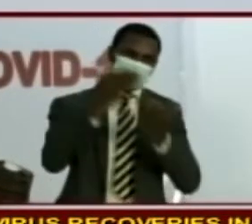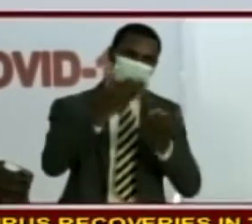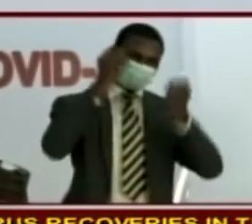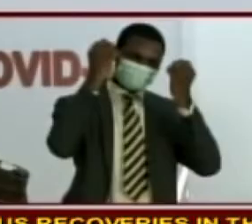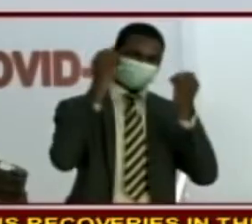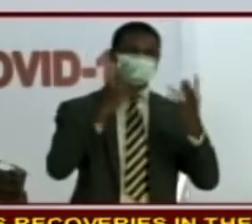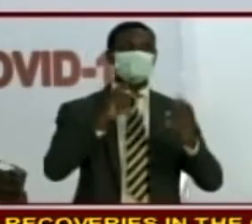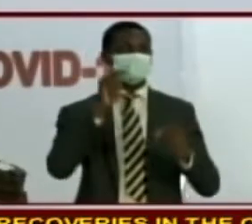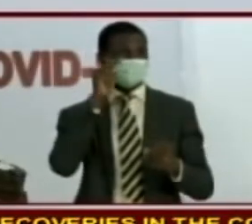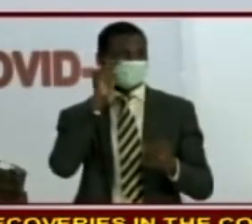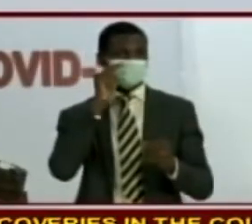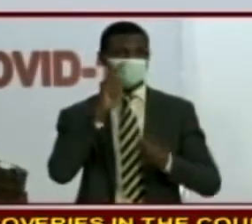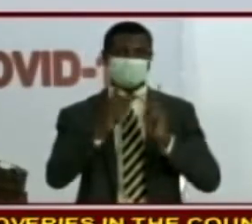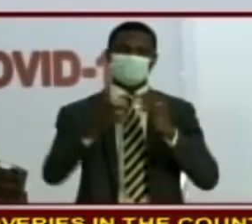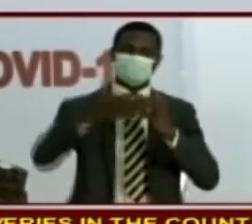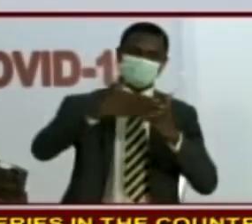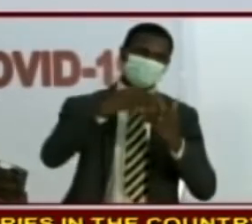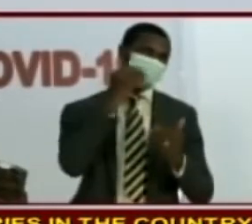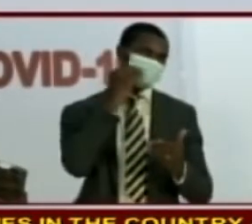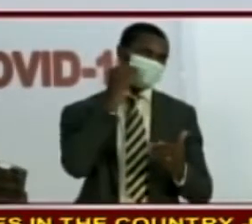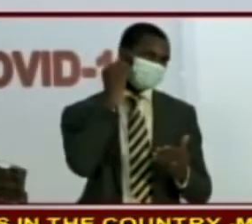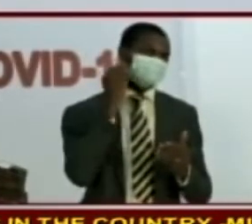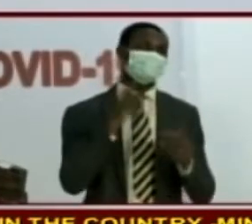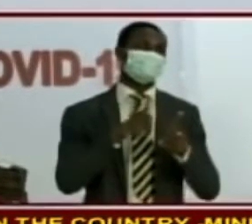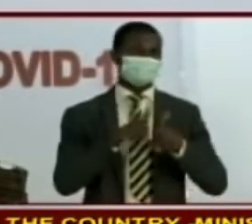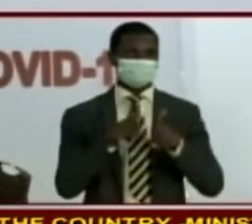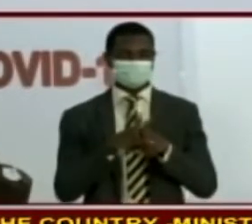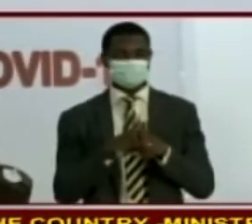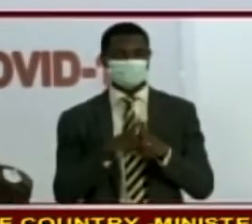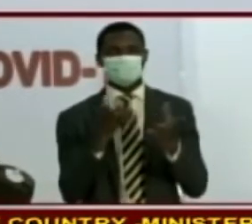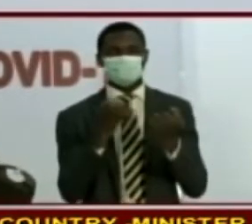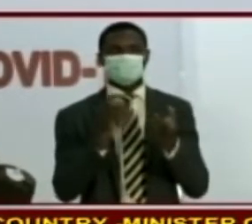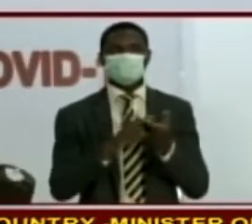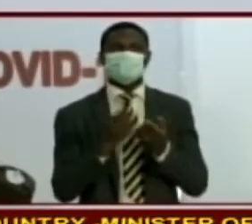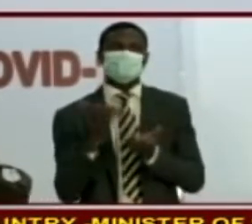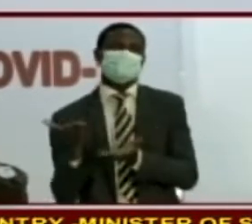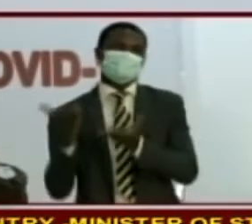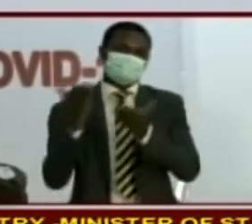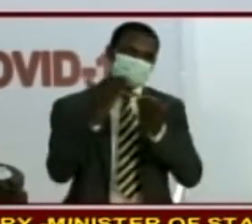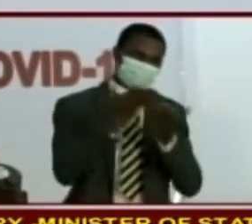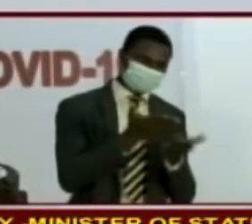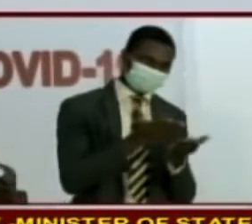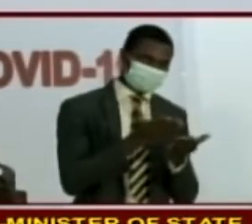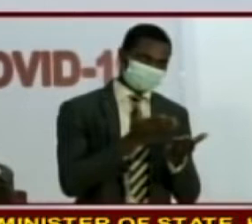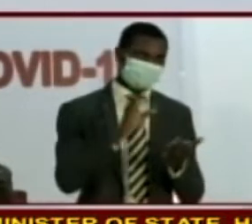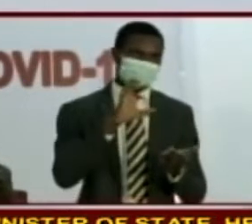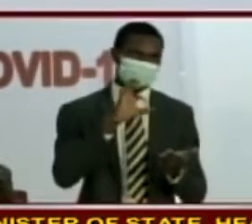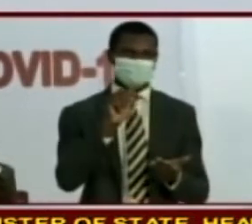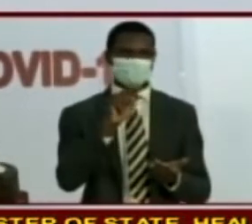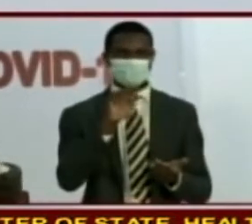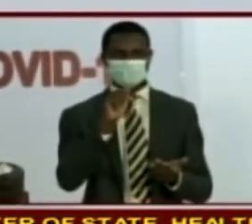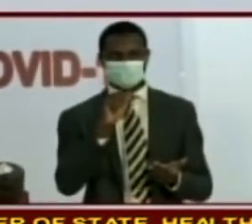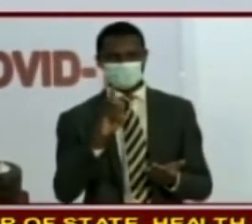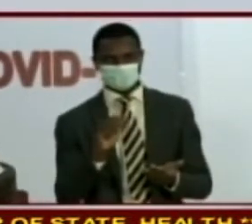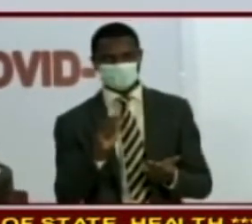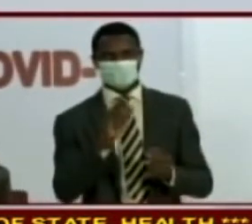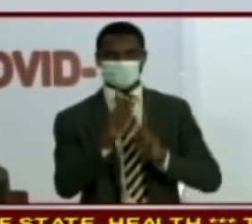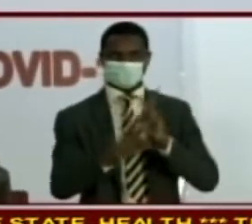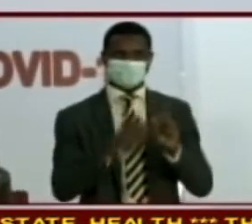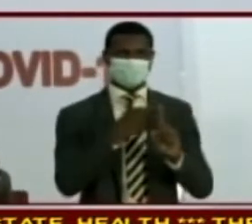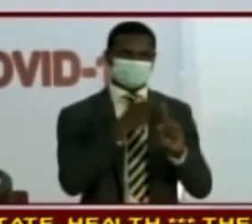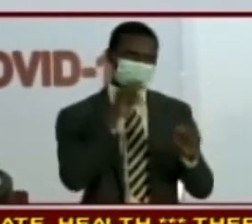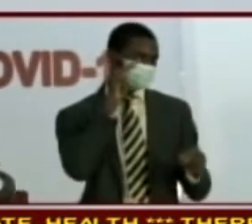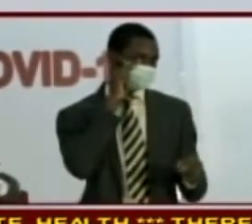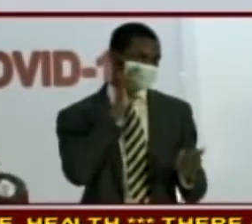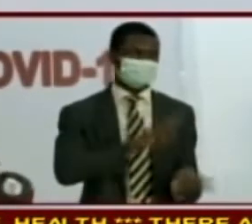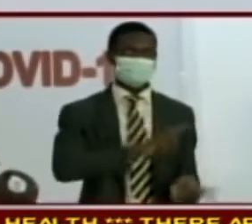and possibly also evacuate Canadian nationals from here and take them to